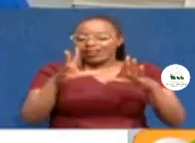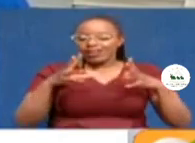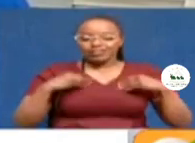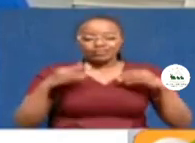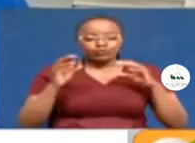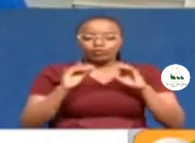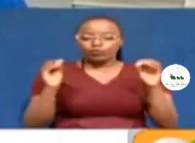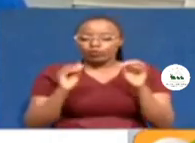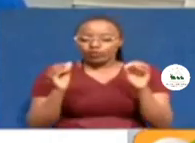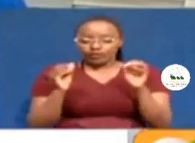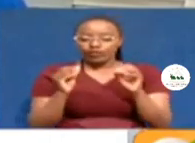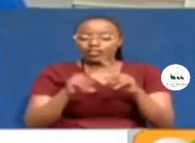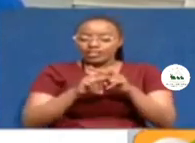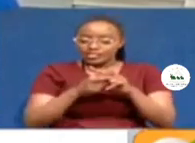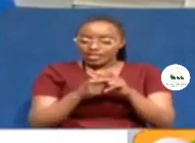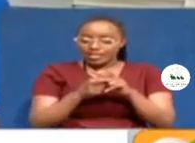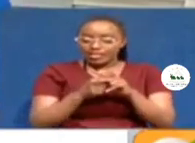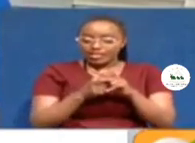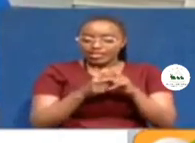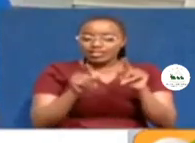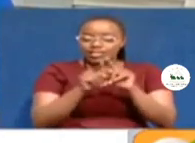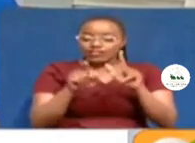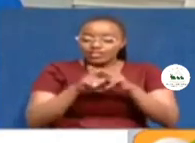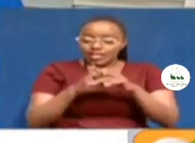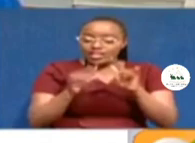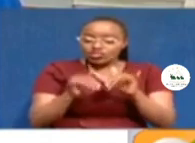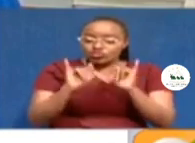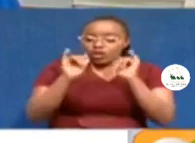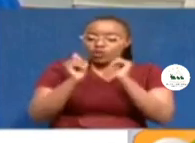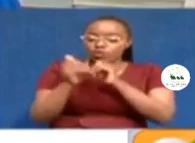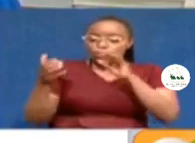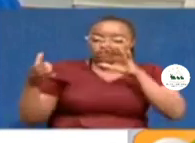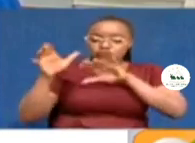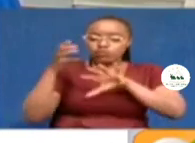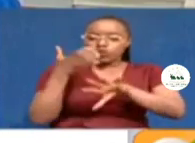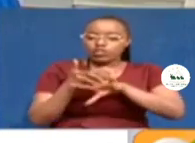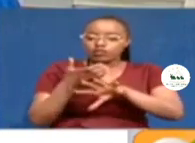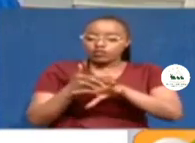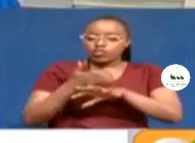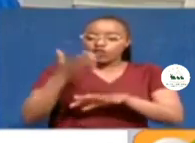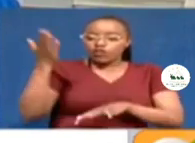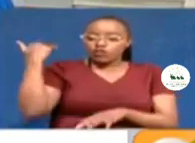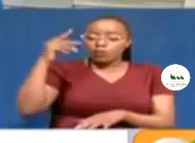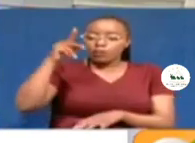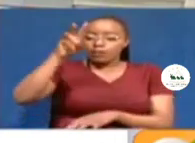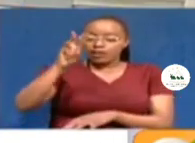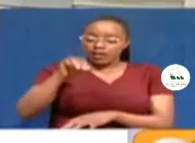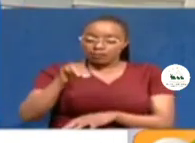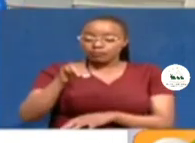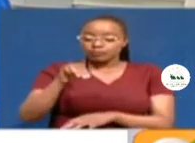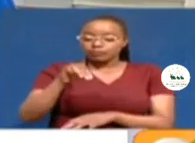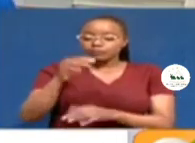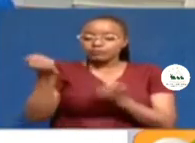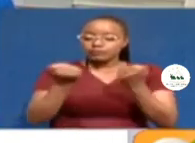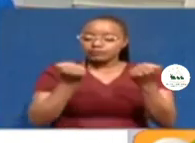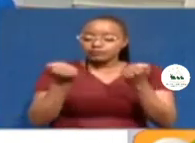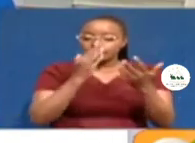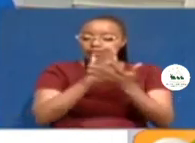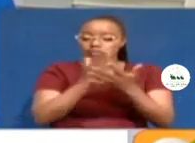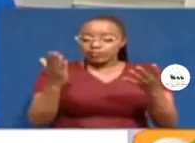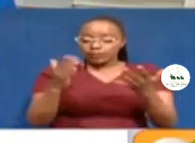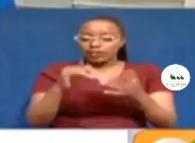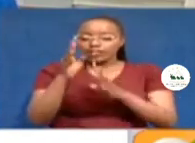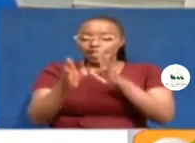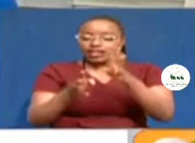unacceptable. They started experimenting with stoning the former prime minister's motorcade somewhere